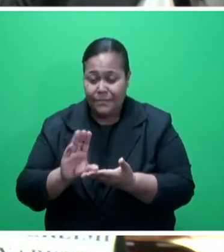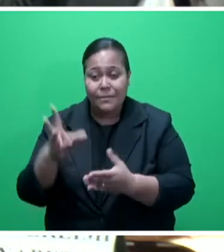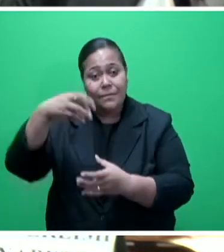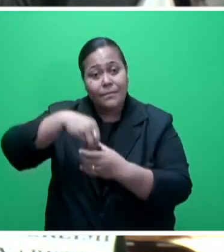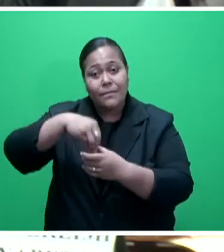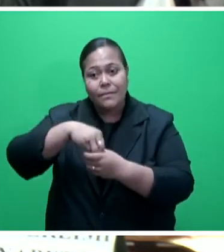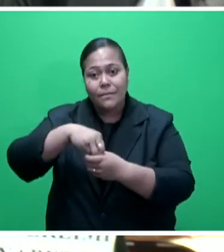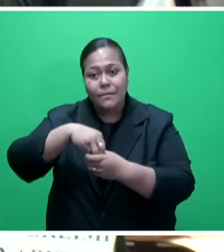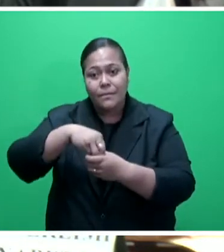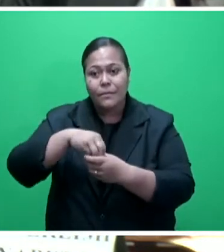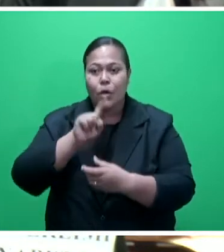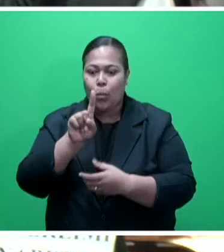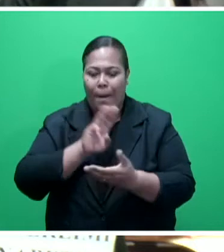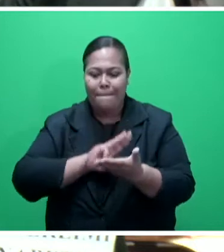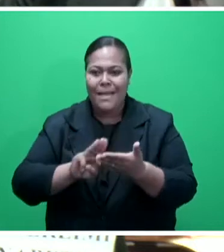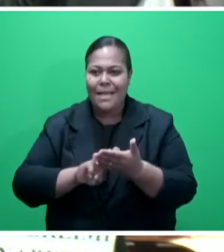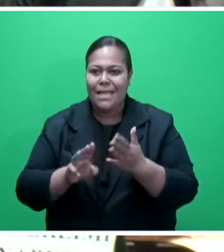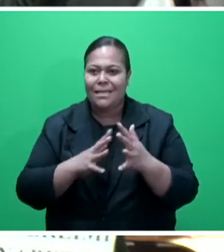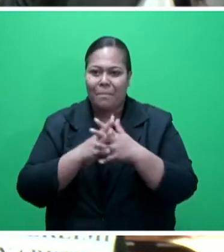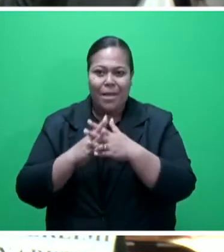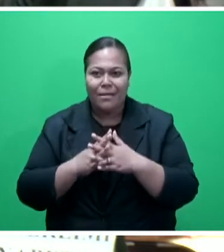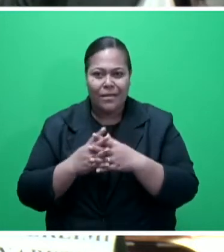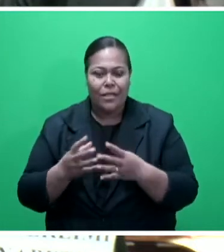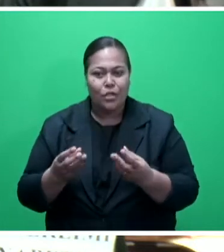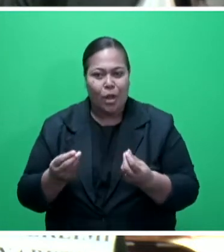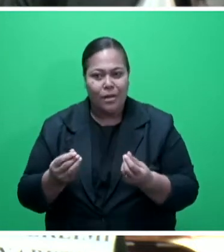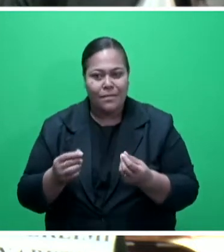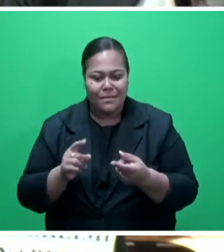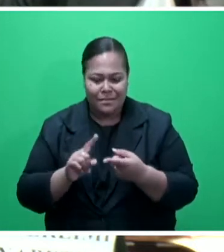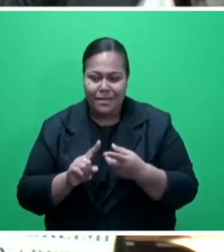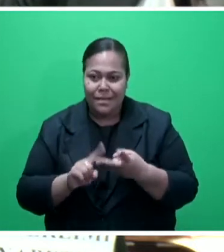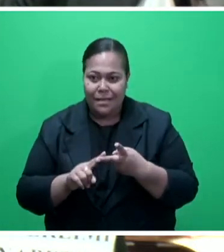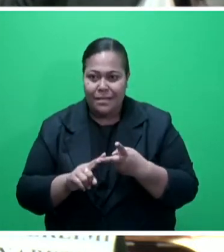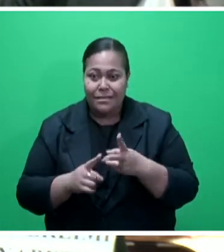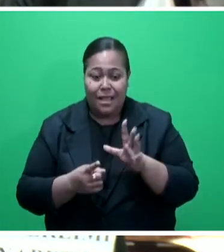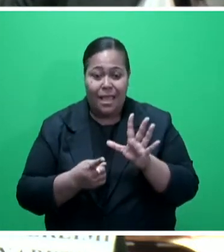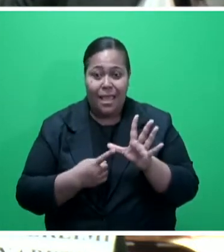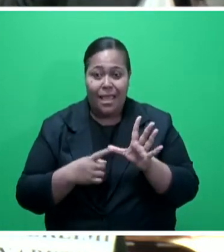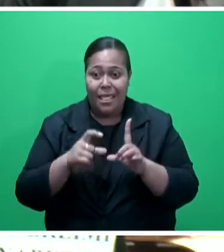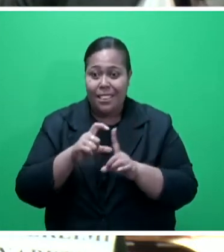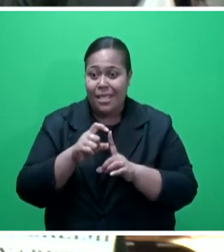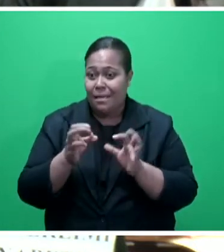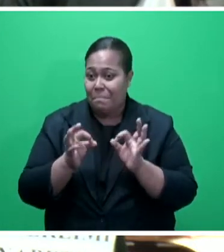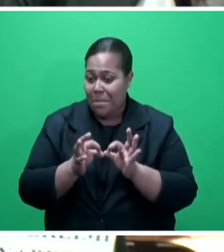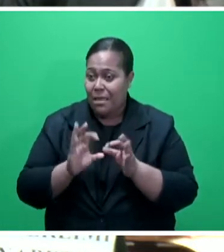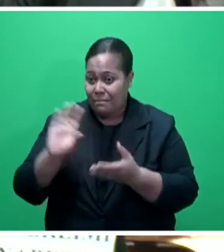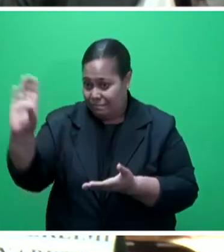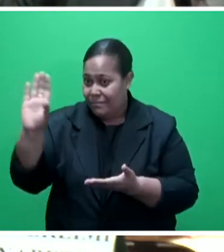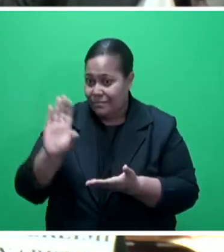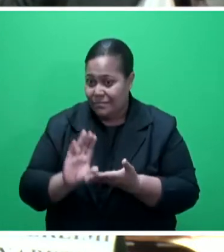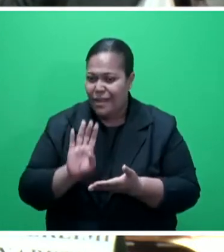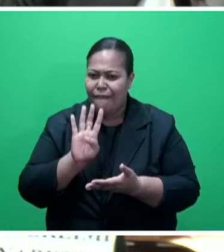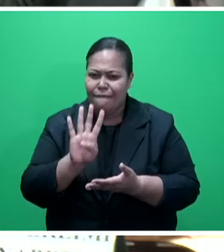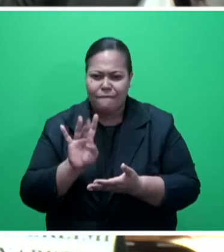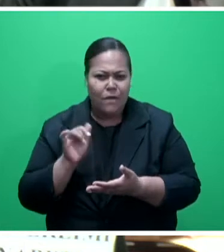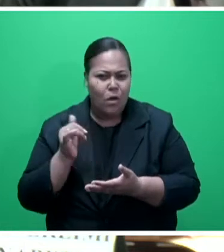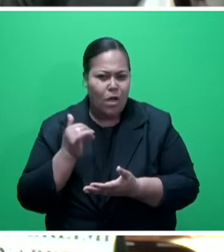involving $1 million and of course the ADB funding request of